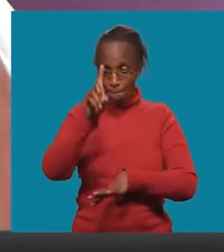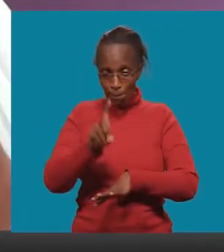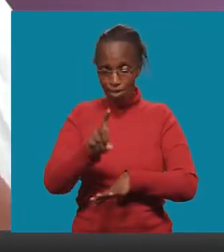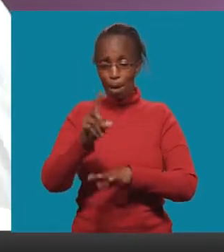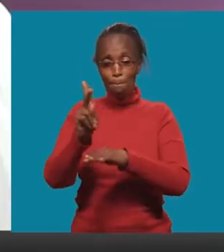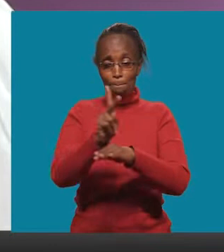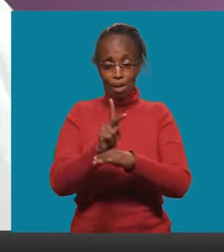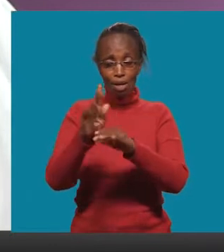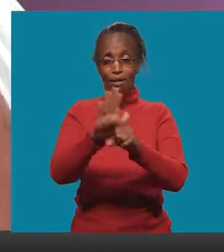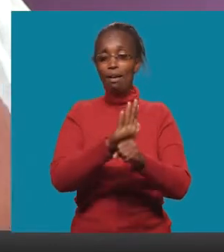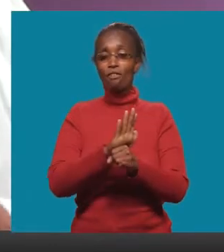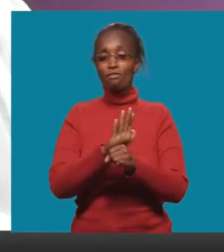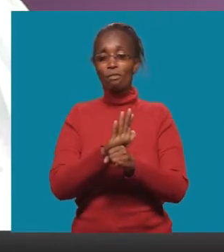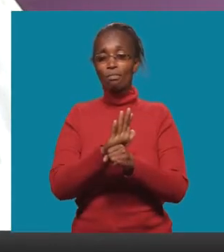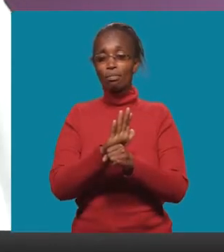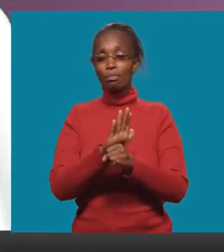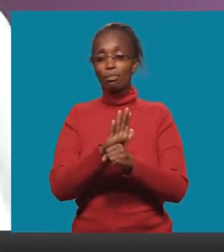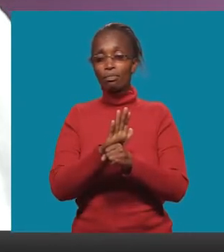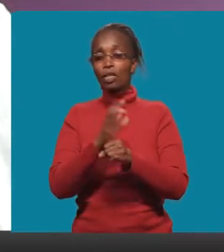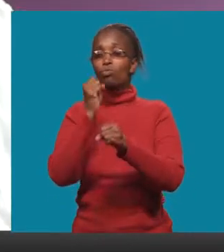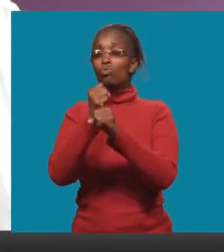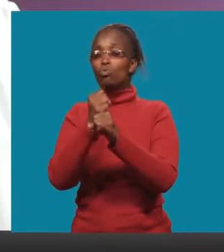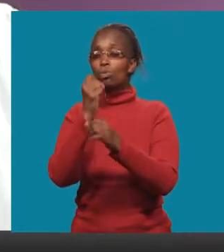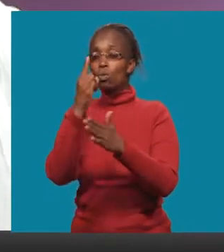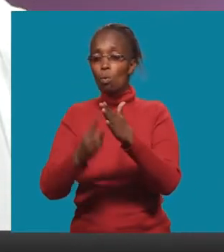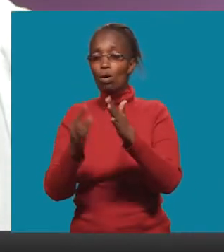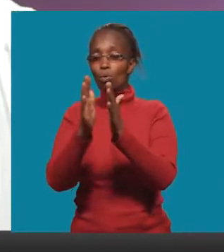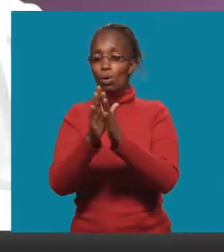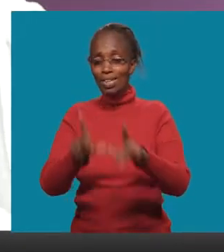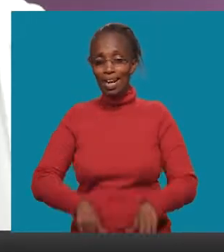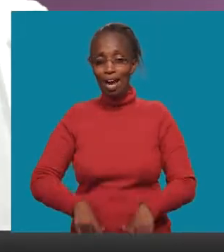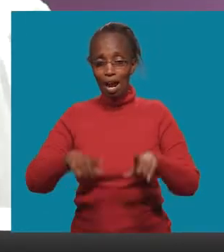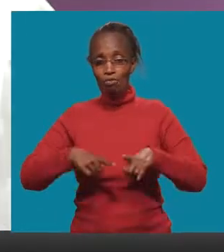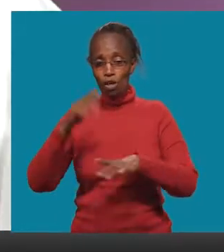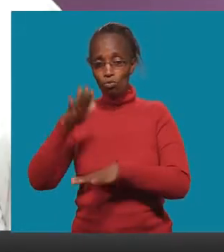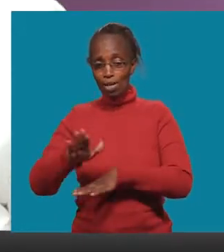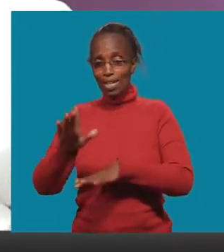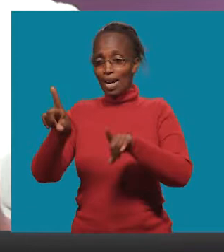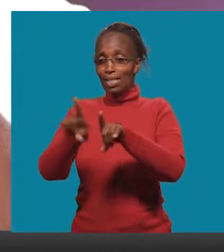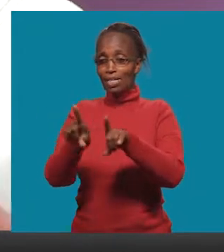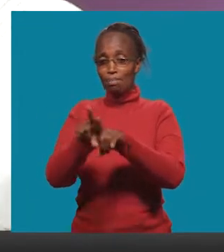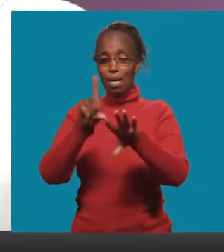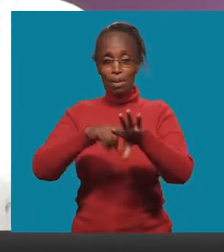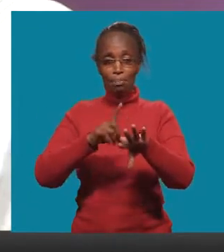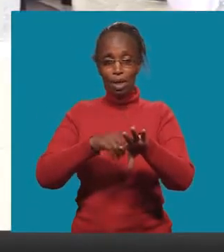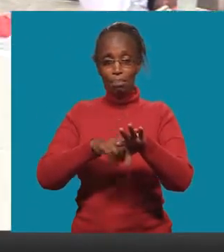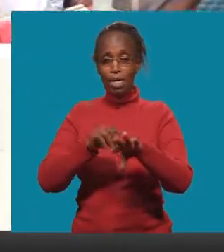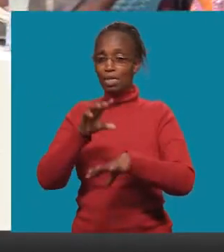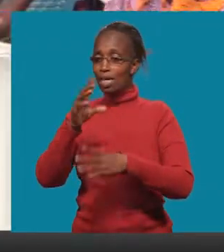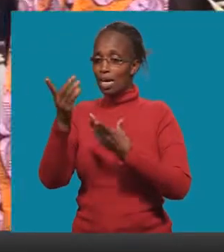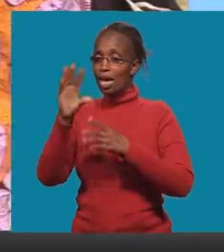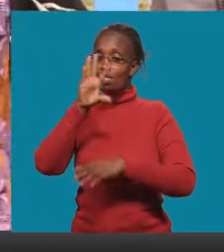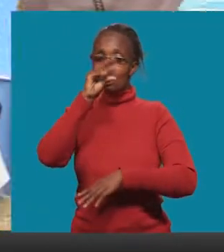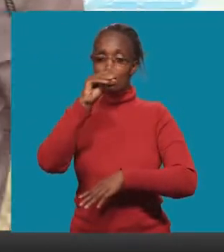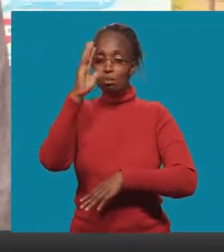doing at every given time, I must be cautious. I must be careful. What am I doing with my life?